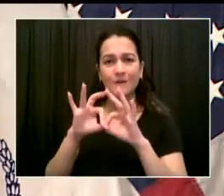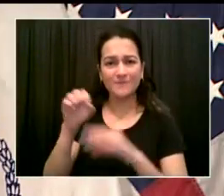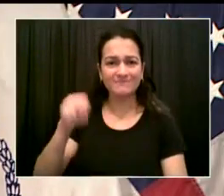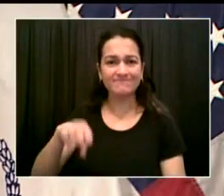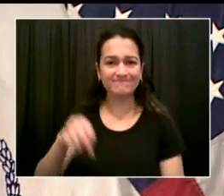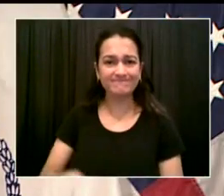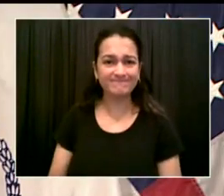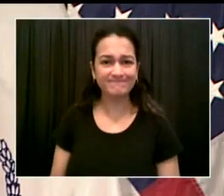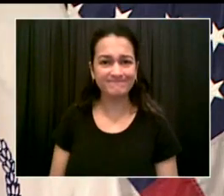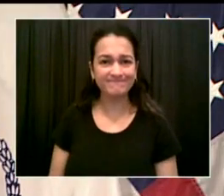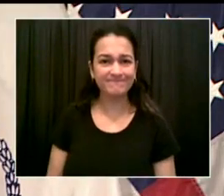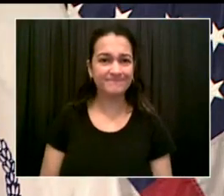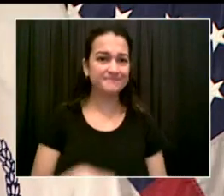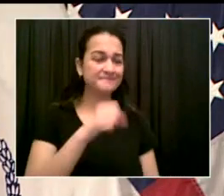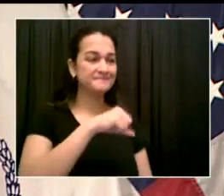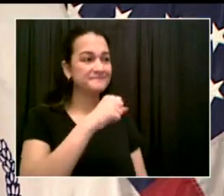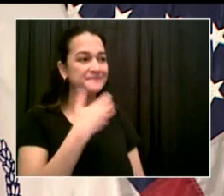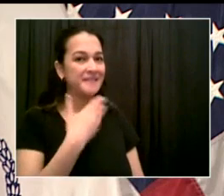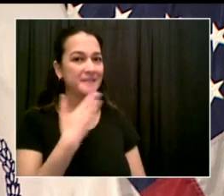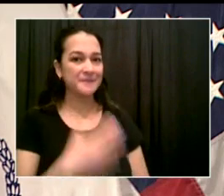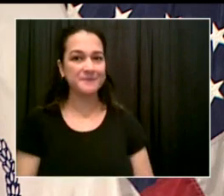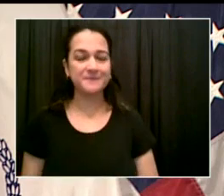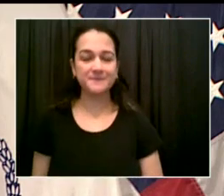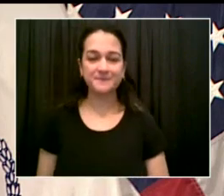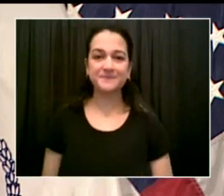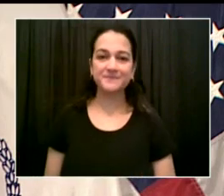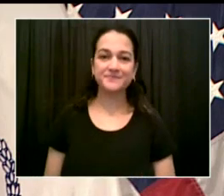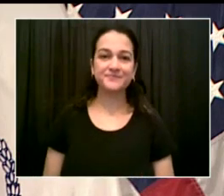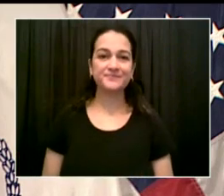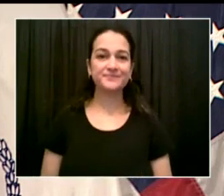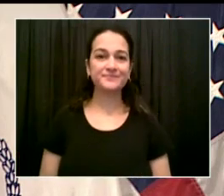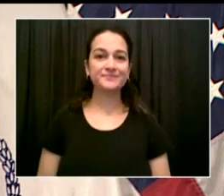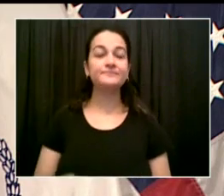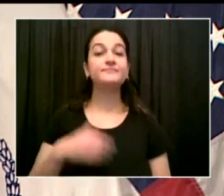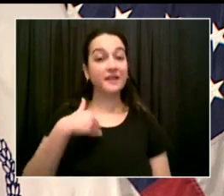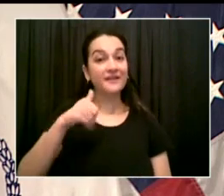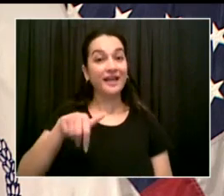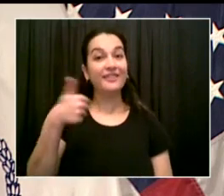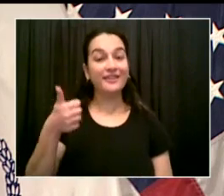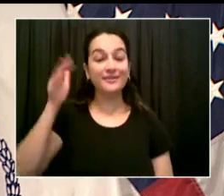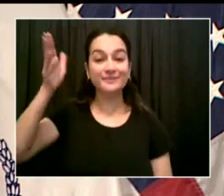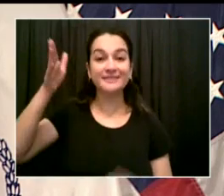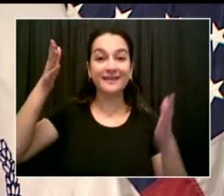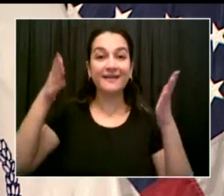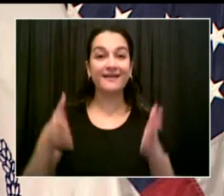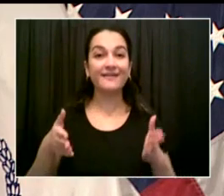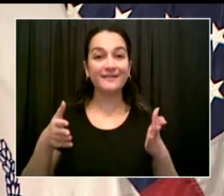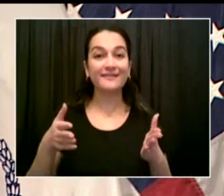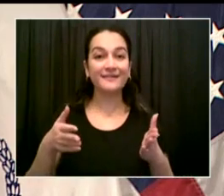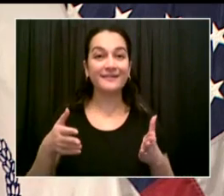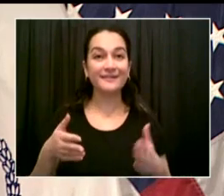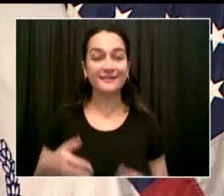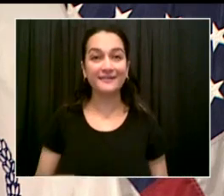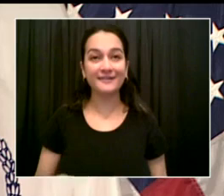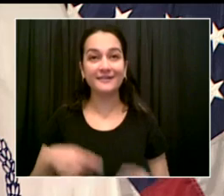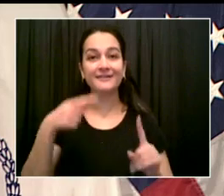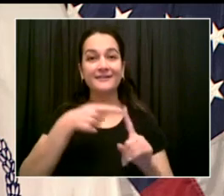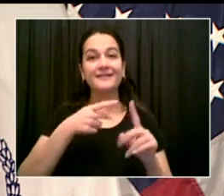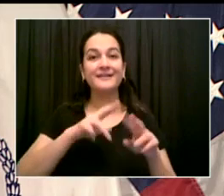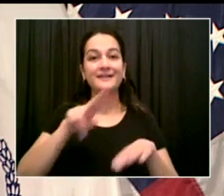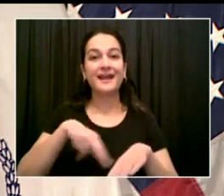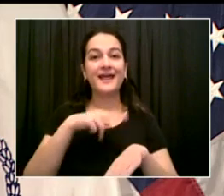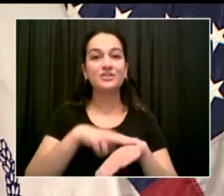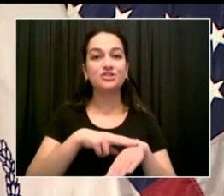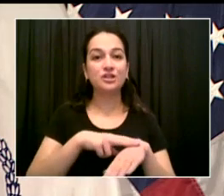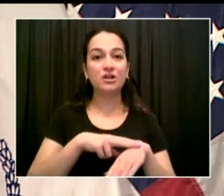voice I want you to hear, everyone, a powerful national voice, a voice of clear and unquestioned reason when